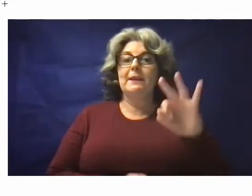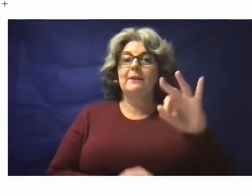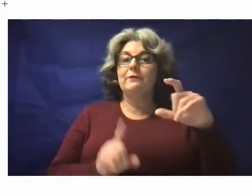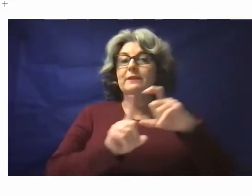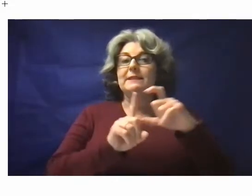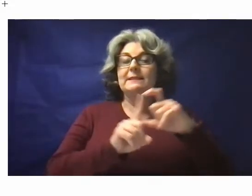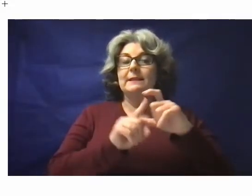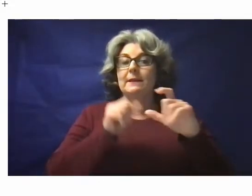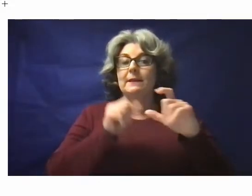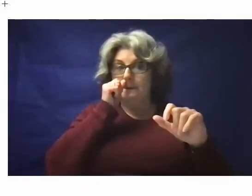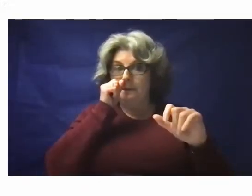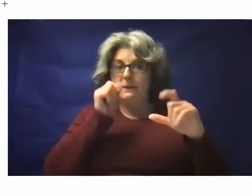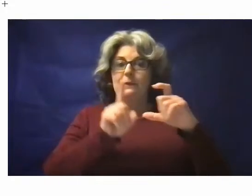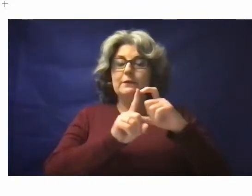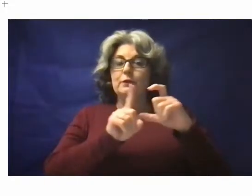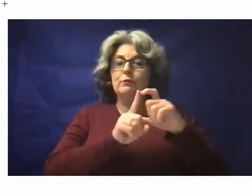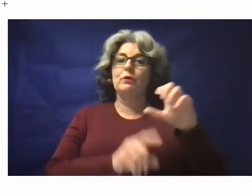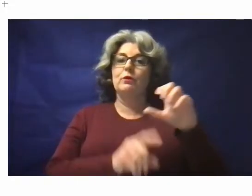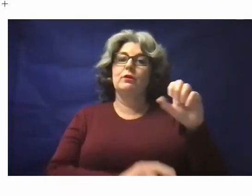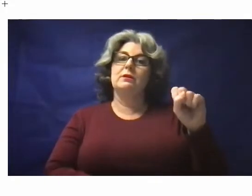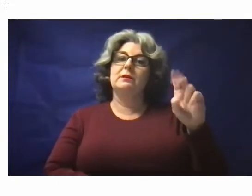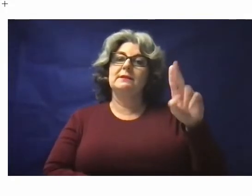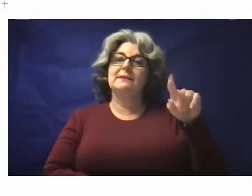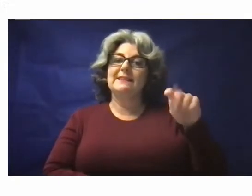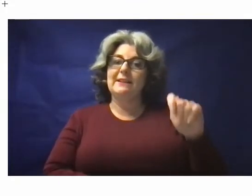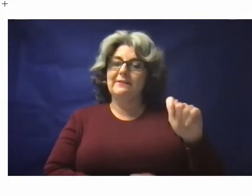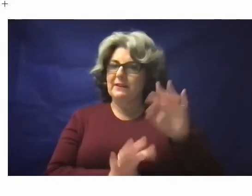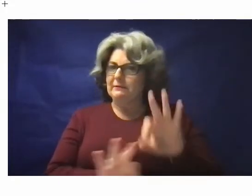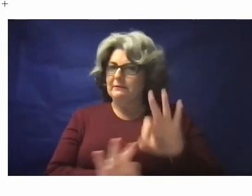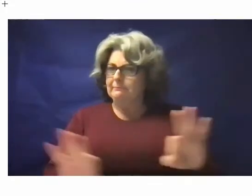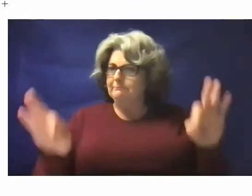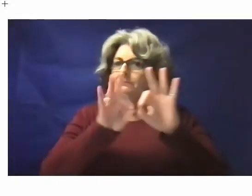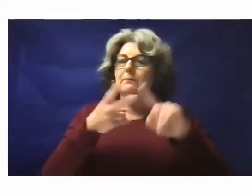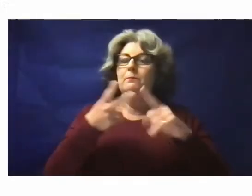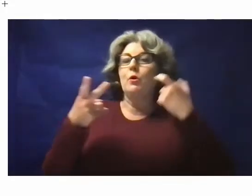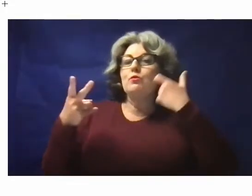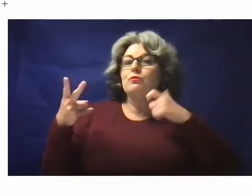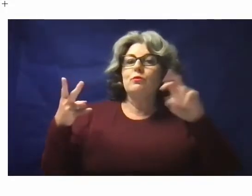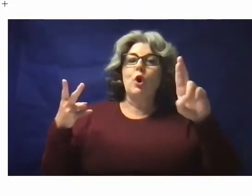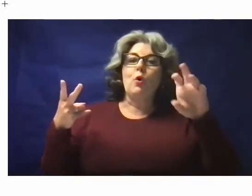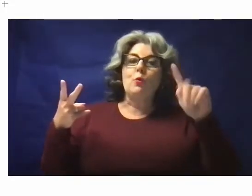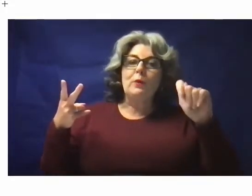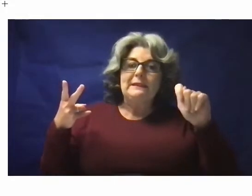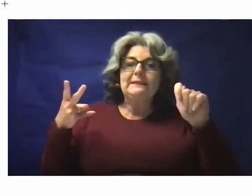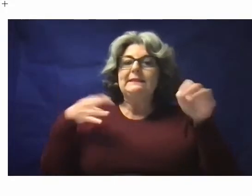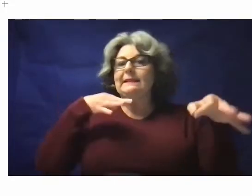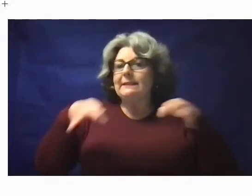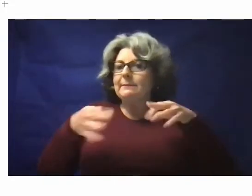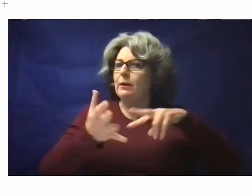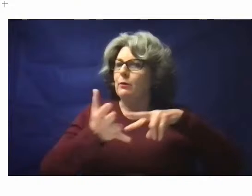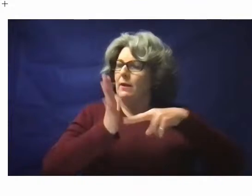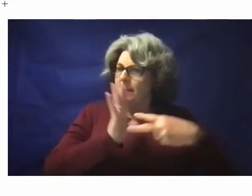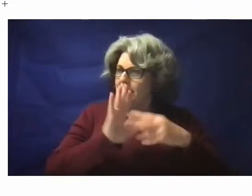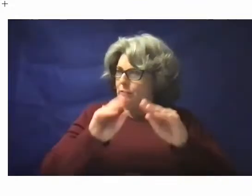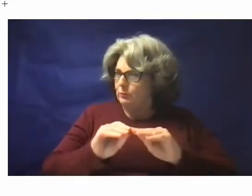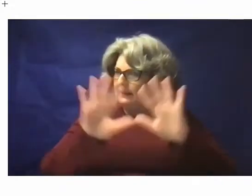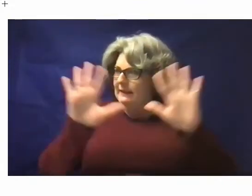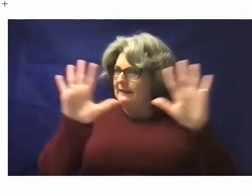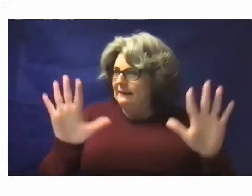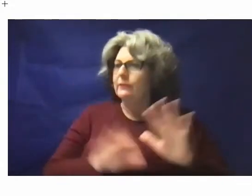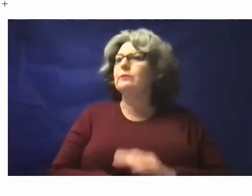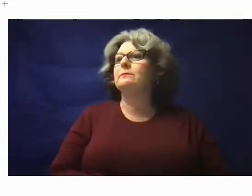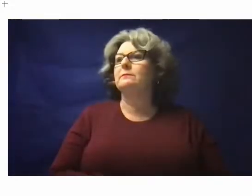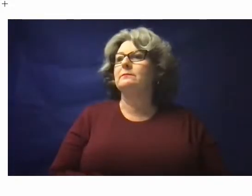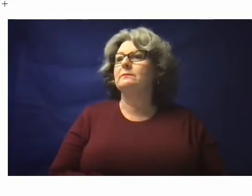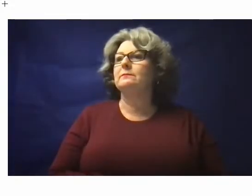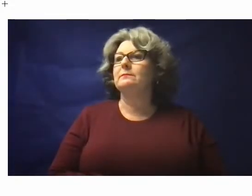we try to define what that means. If we're saying the word recent, we're trying to define what that means. So I mean, if